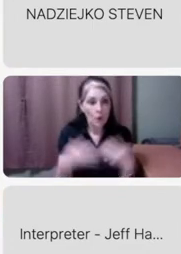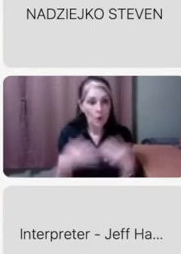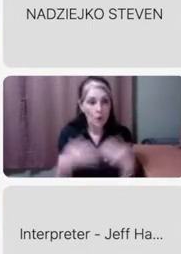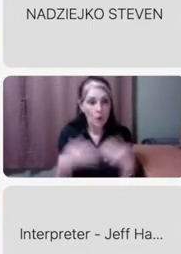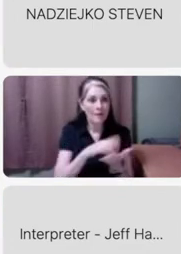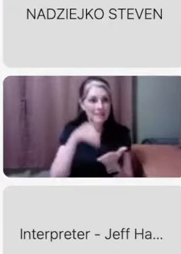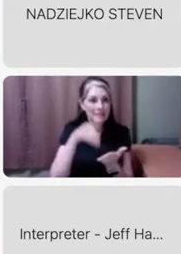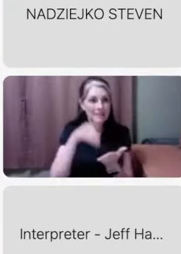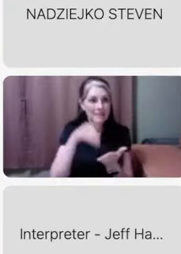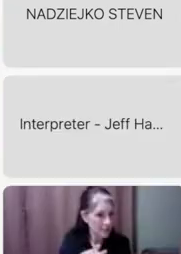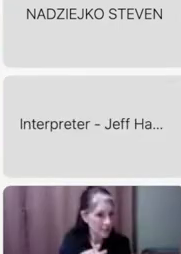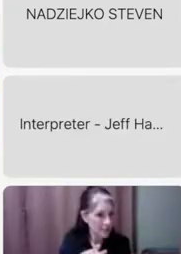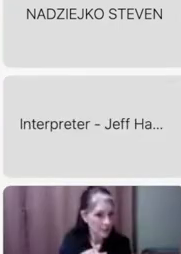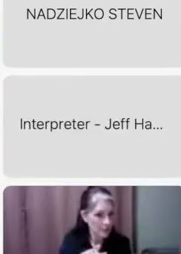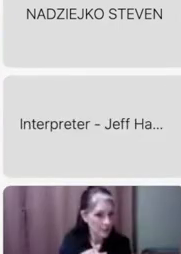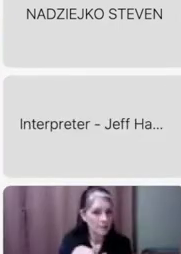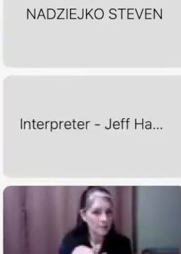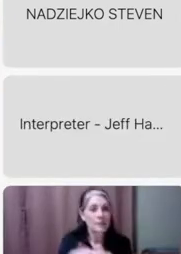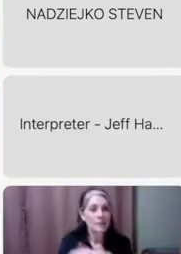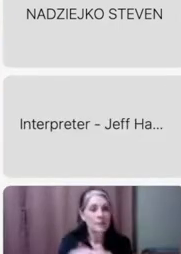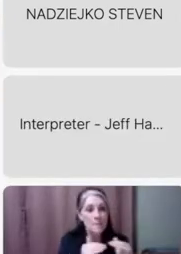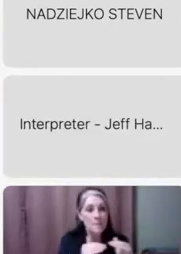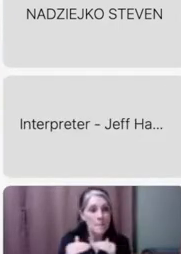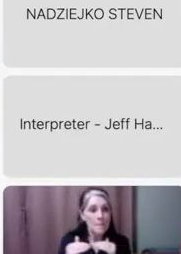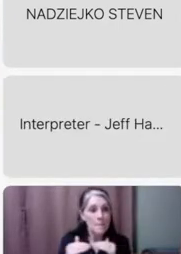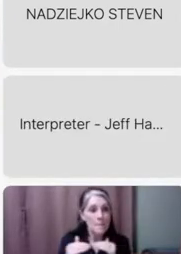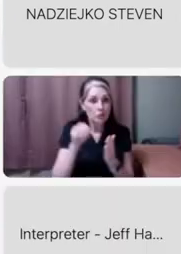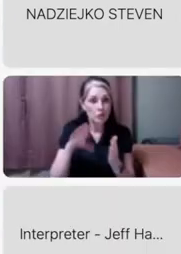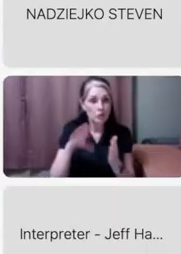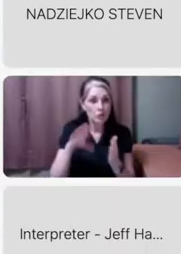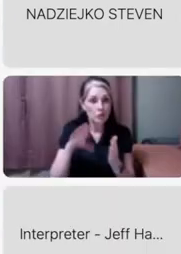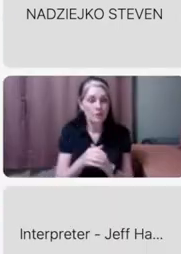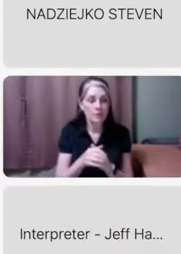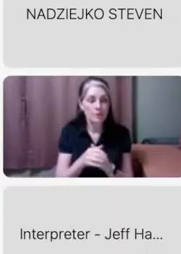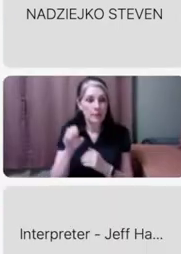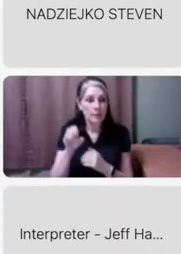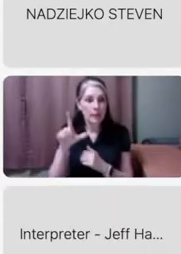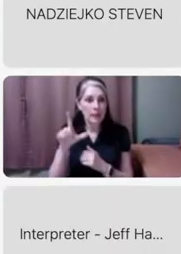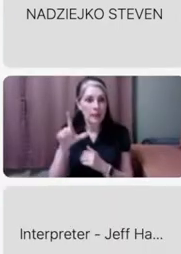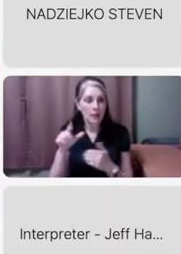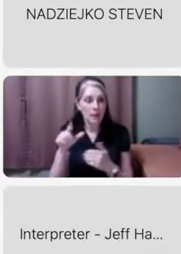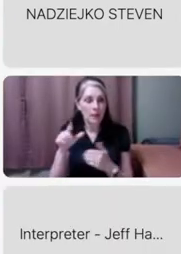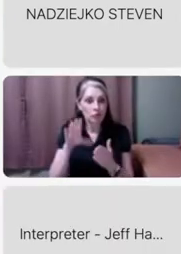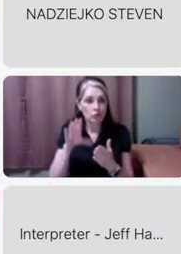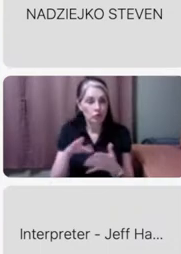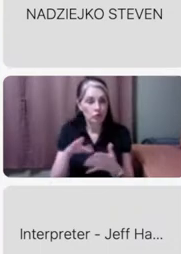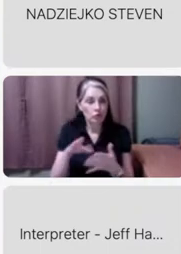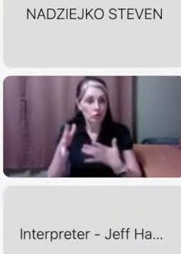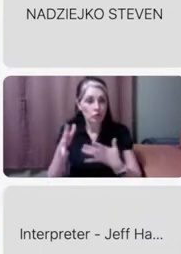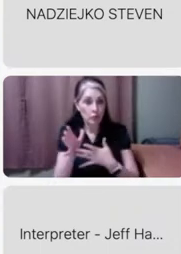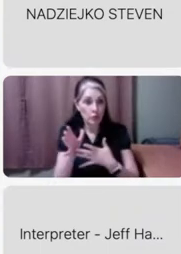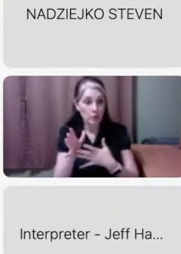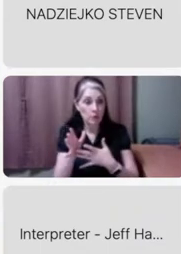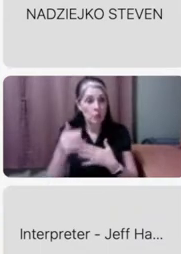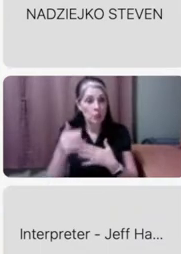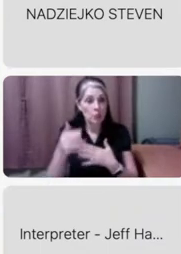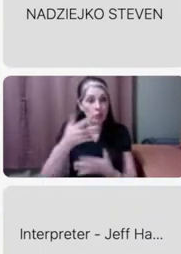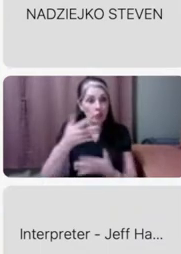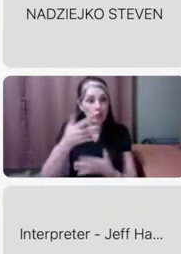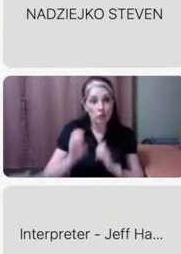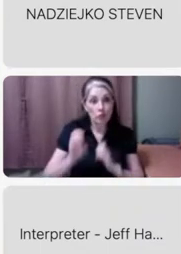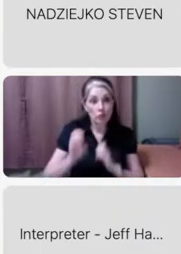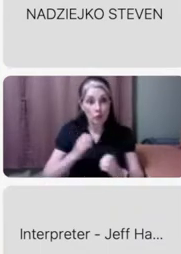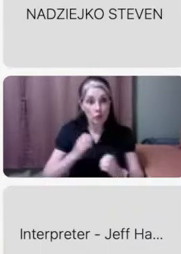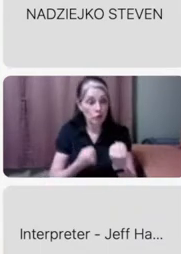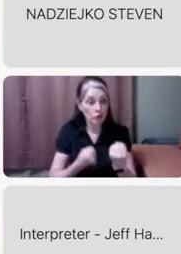peer leadership students adel students and freshmen received social emotional support and enjoyed bonding experiences via